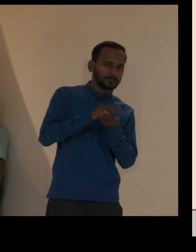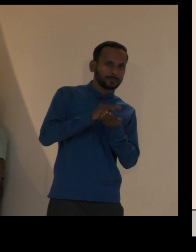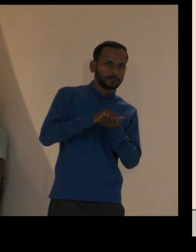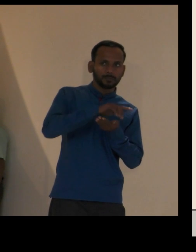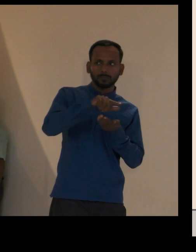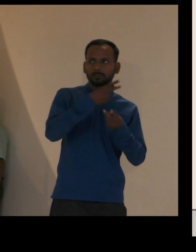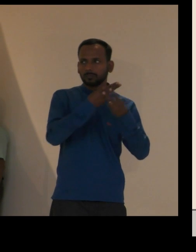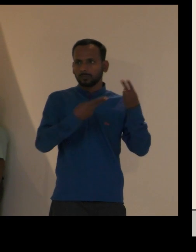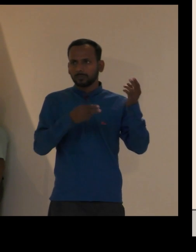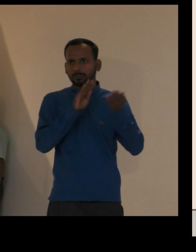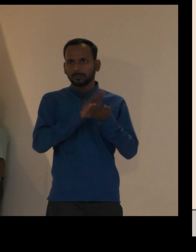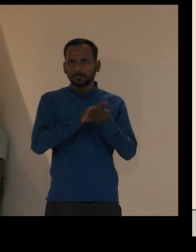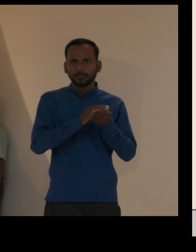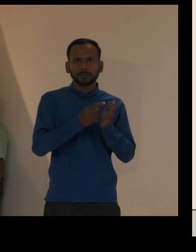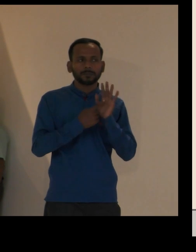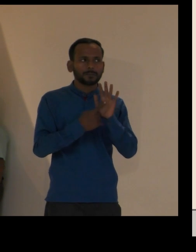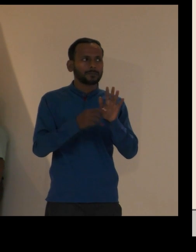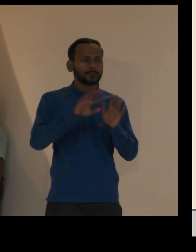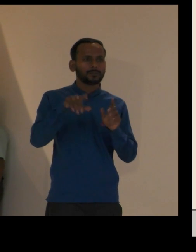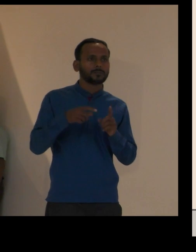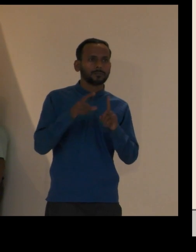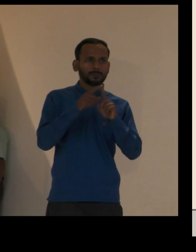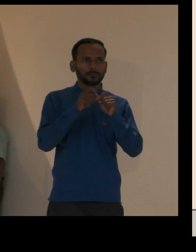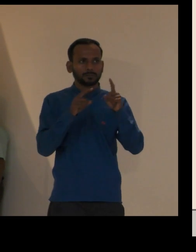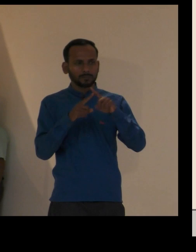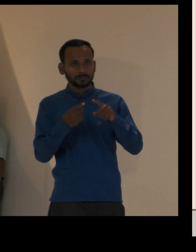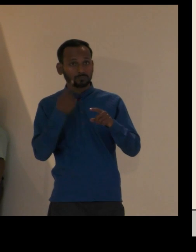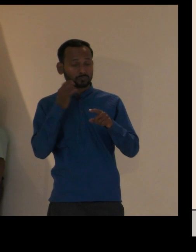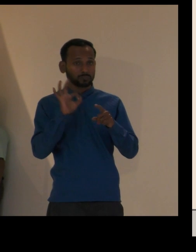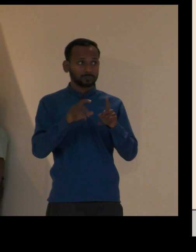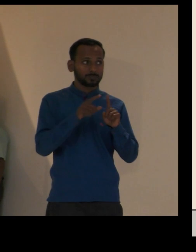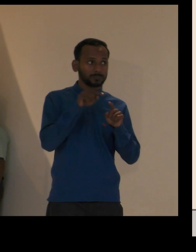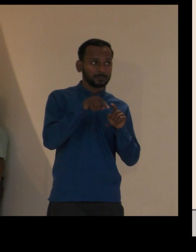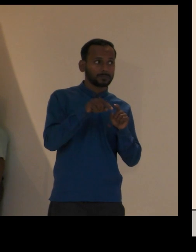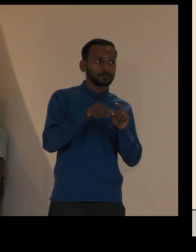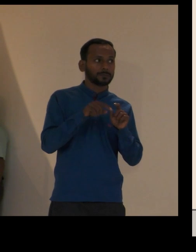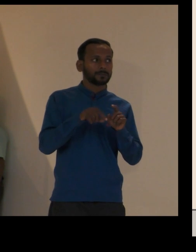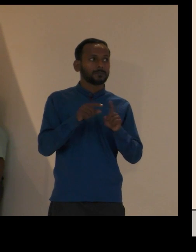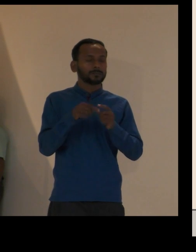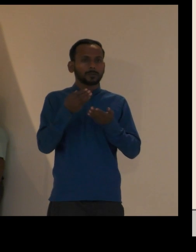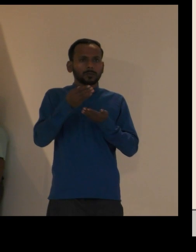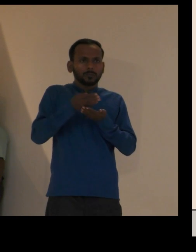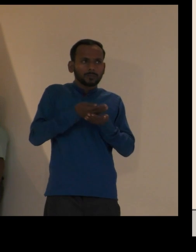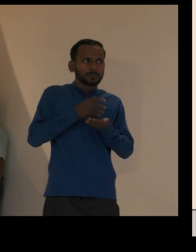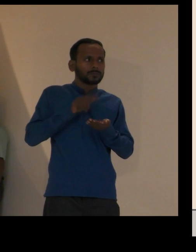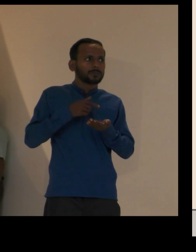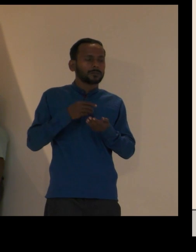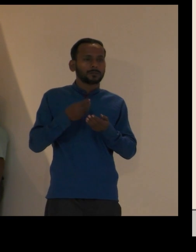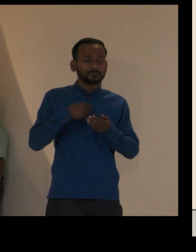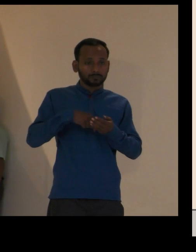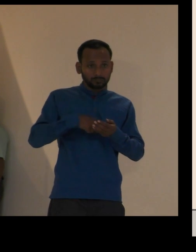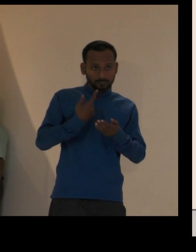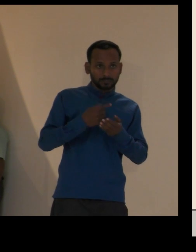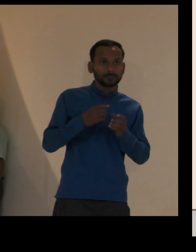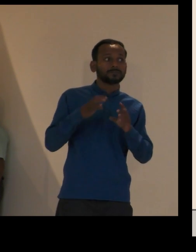people, of traces, of spatial data of various kinds, because it's the precise way in which you put together the